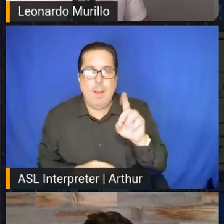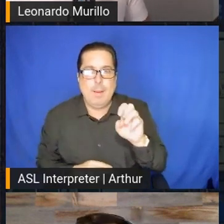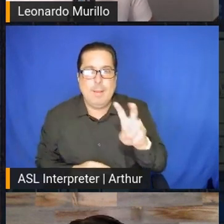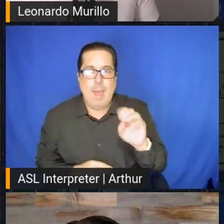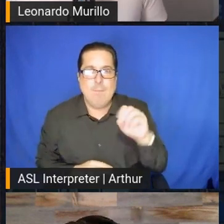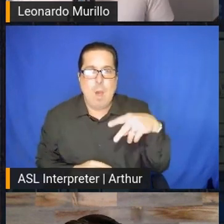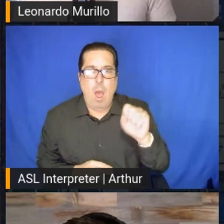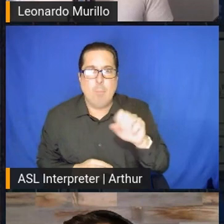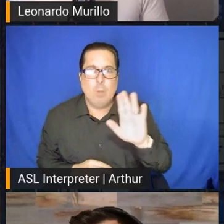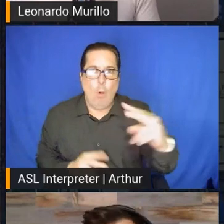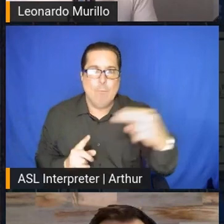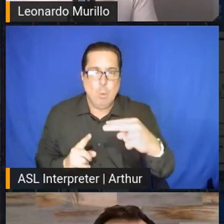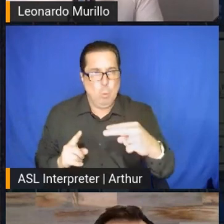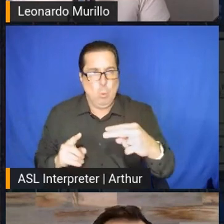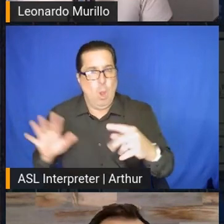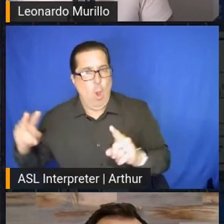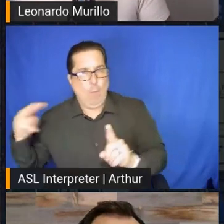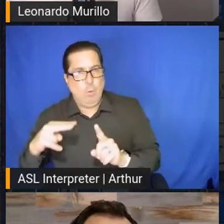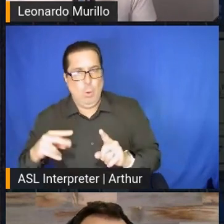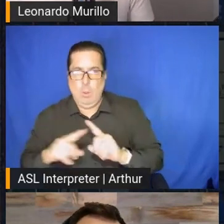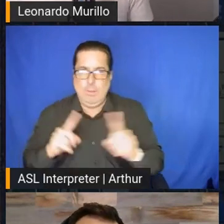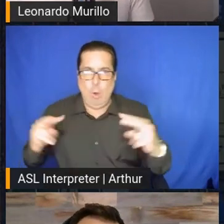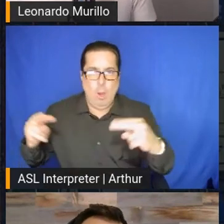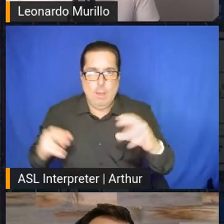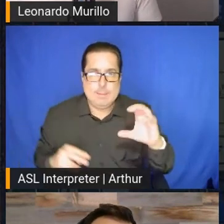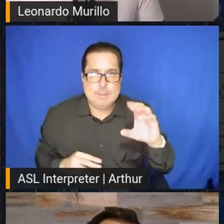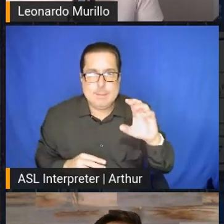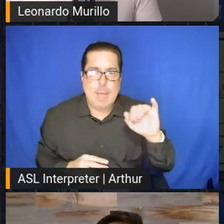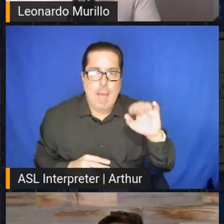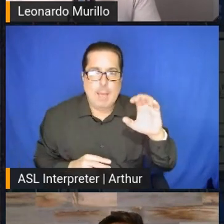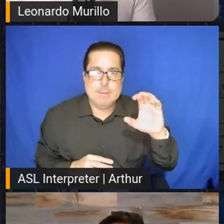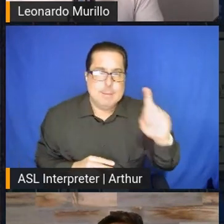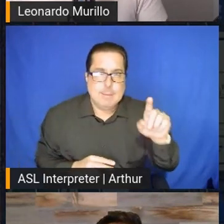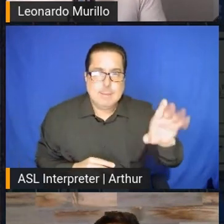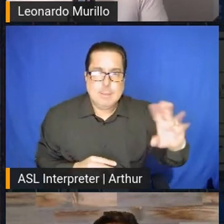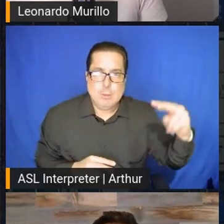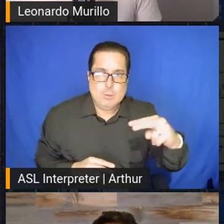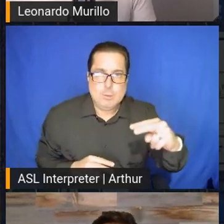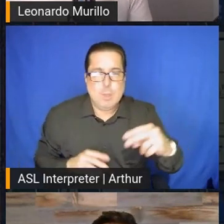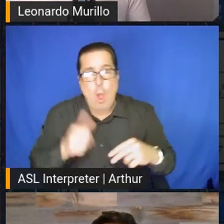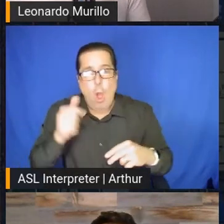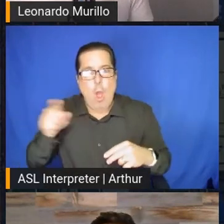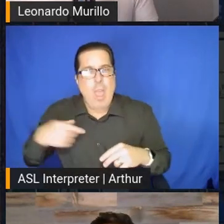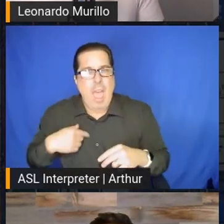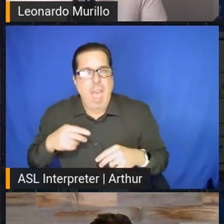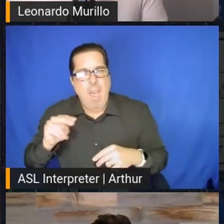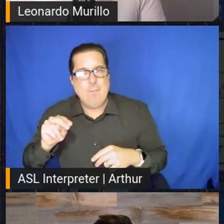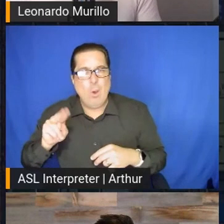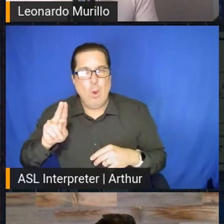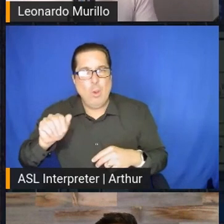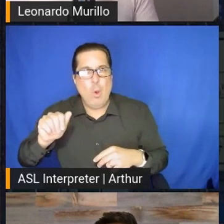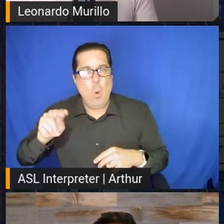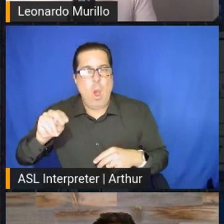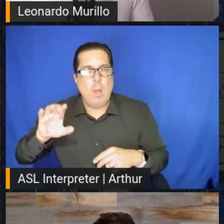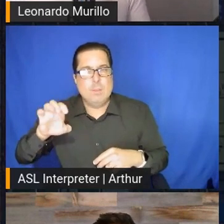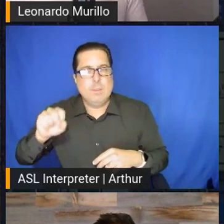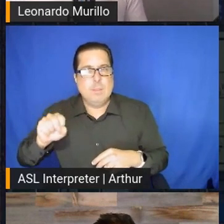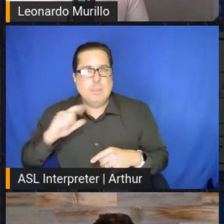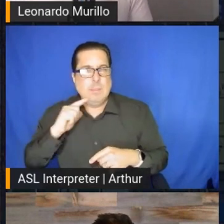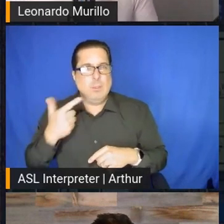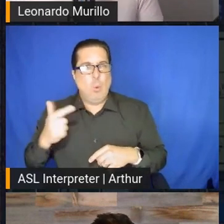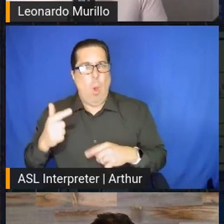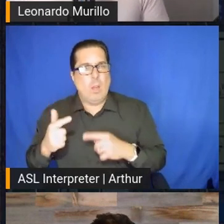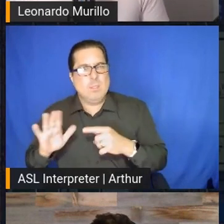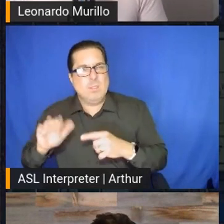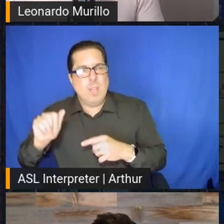about, right? And for some, it's just CI/CD. But there's a lot of nuances about kind of like agility